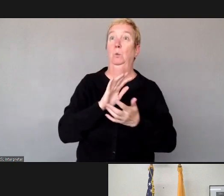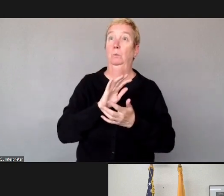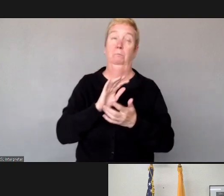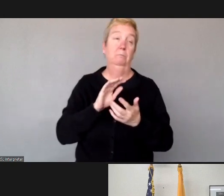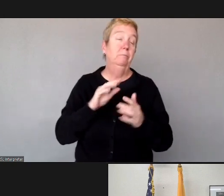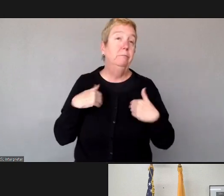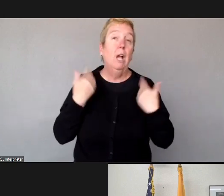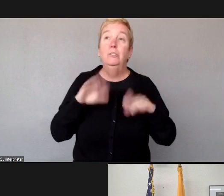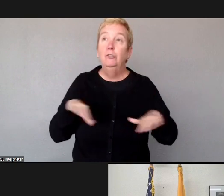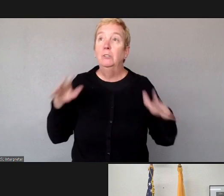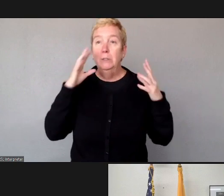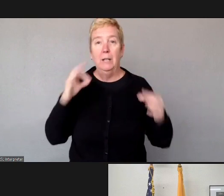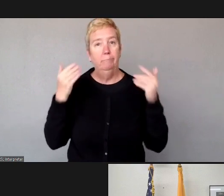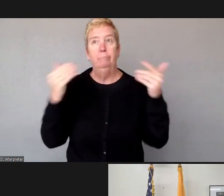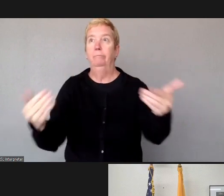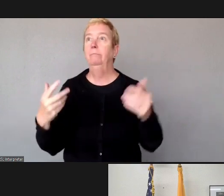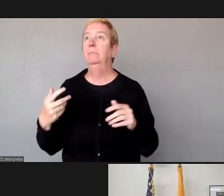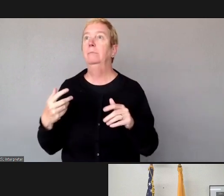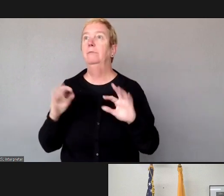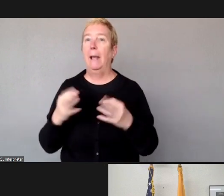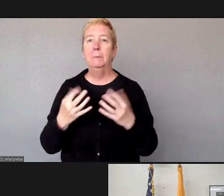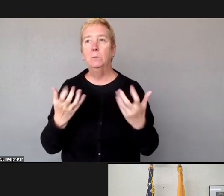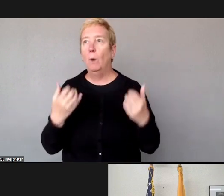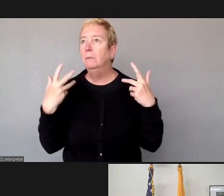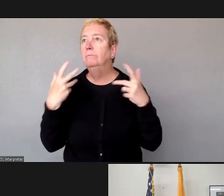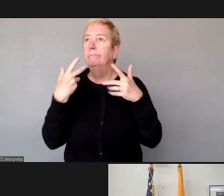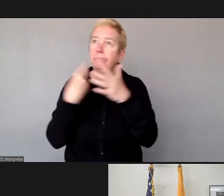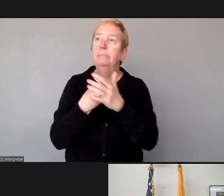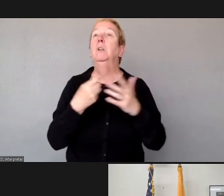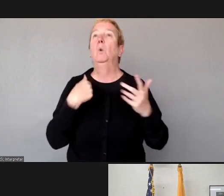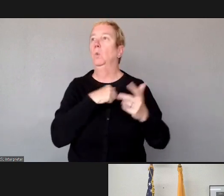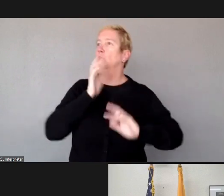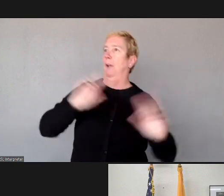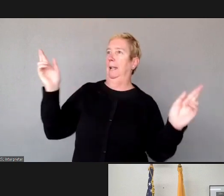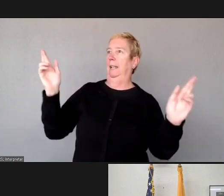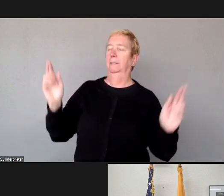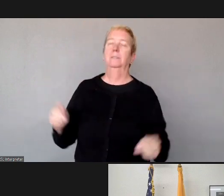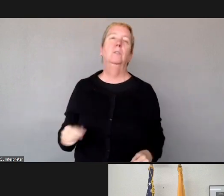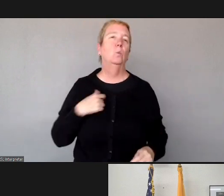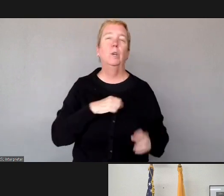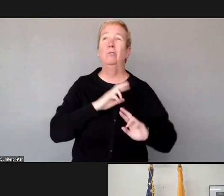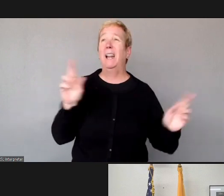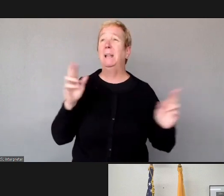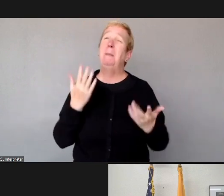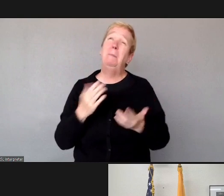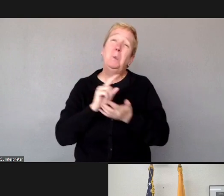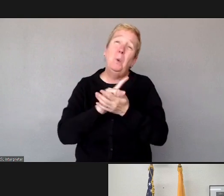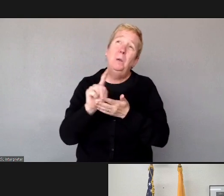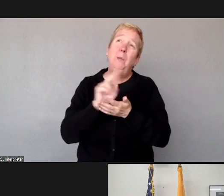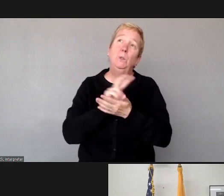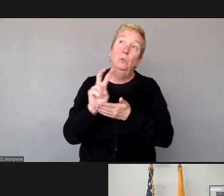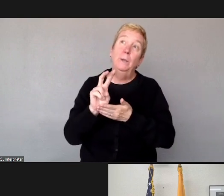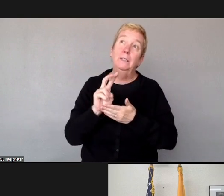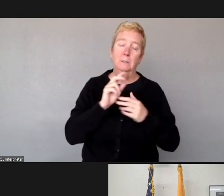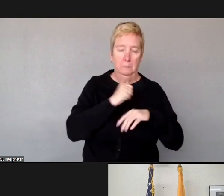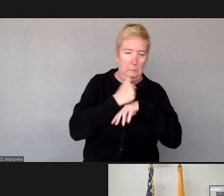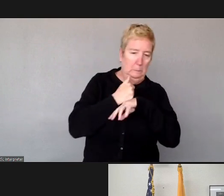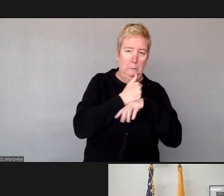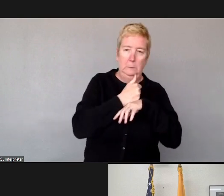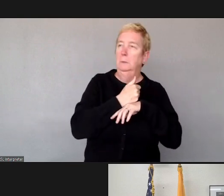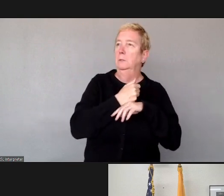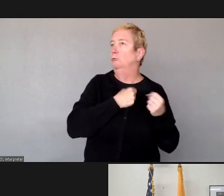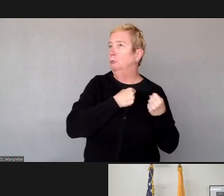boosters and just meet the demand where it's at. There's usually like a 1 or 2 week lag, obviously, because we have to get all the